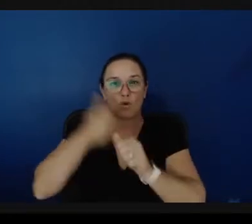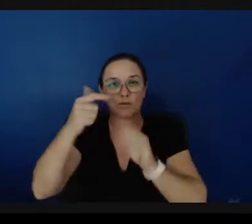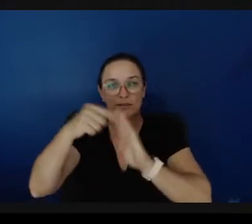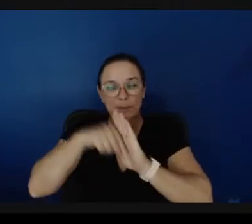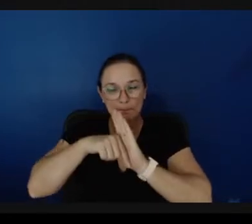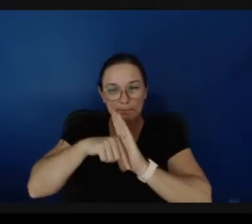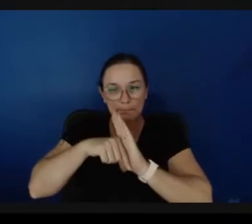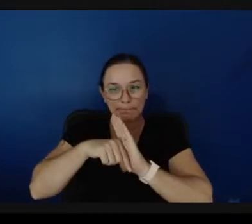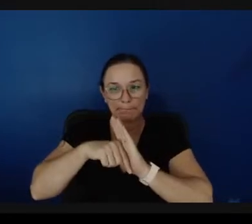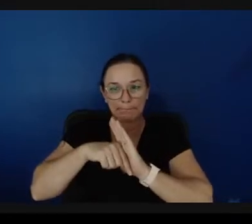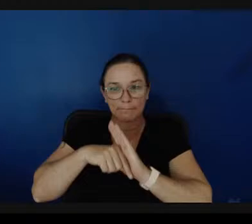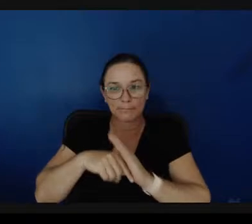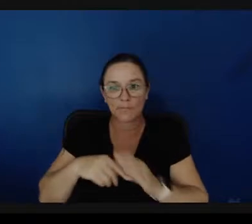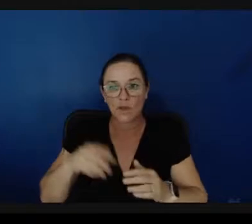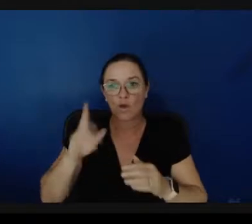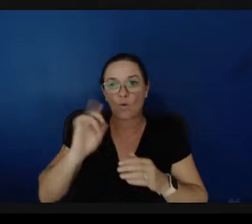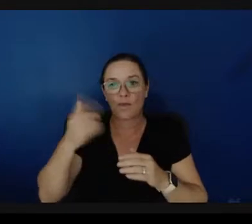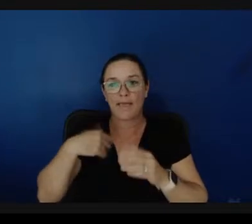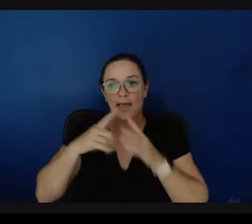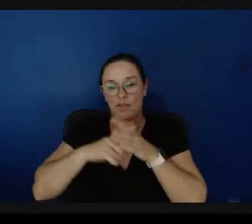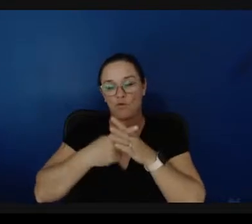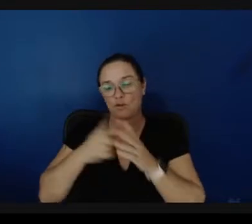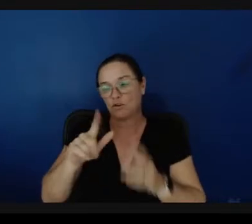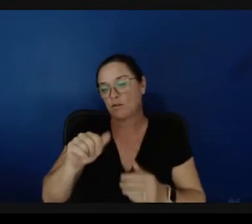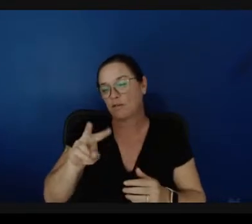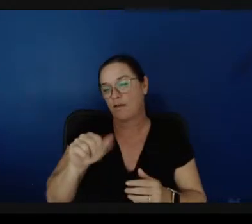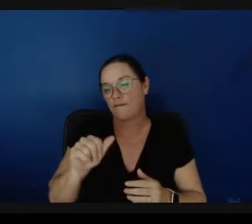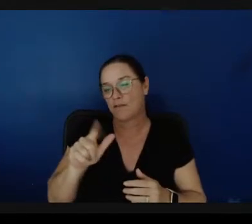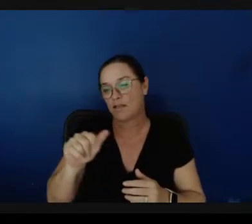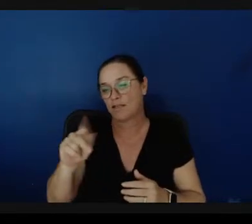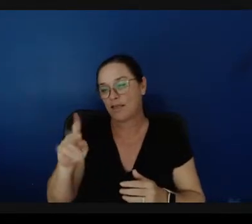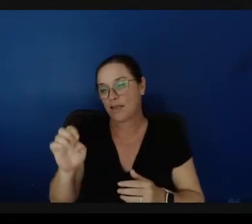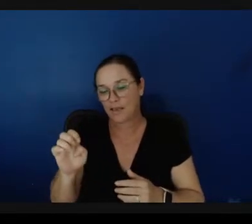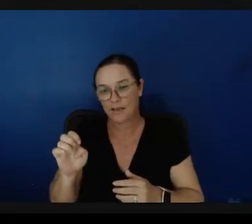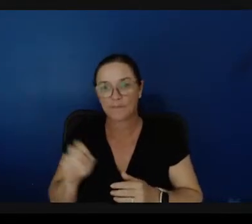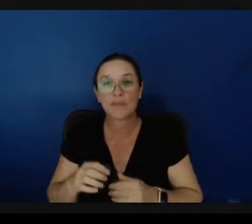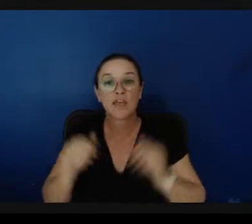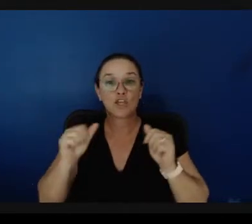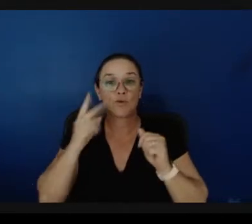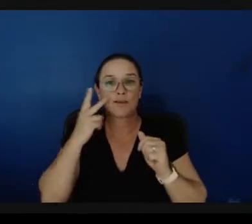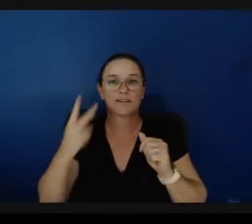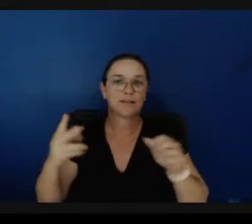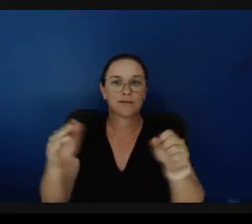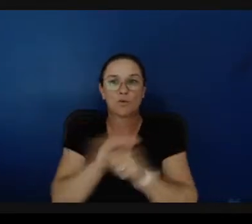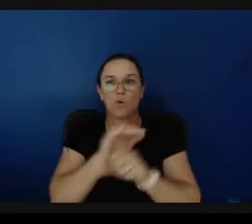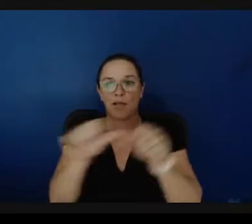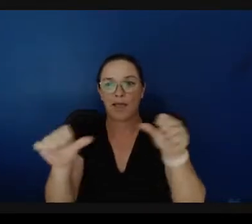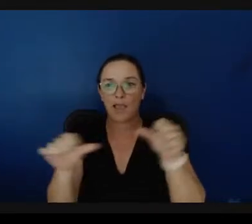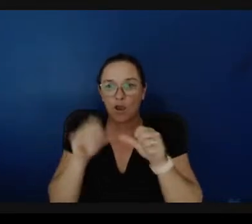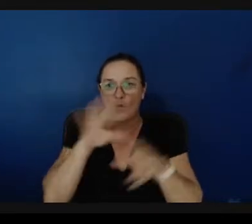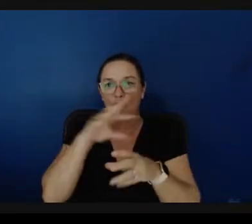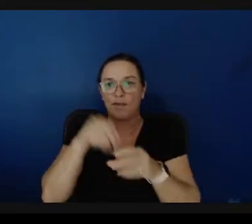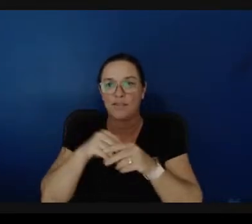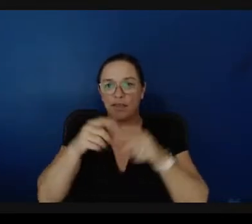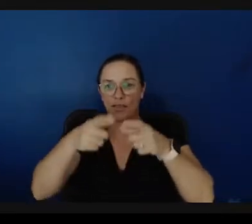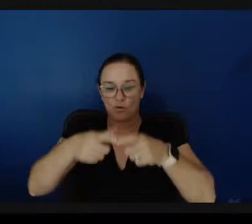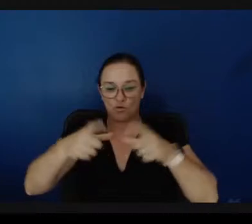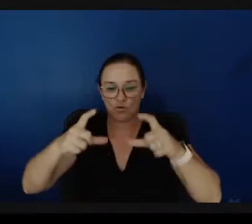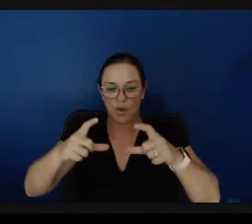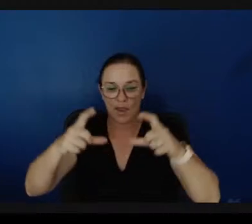is where that original lava lake was, and it's very center. But you can kind of see that this entire area within this ring is moving. It's all